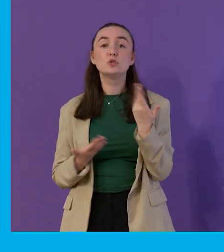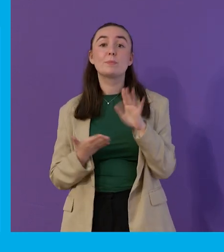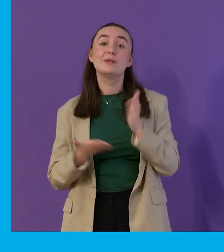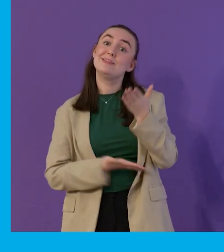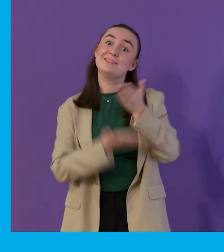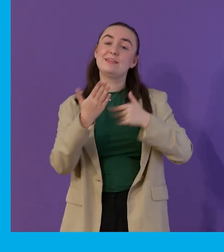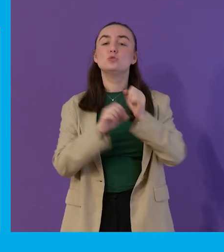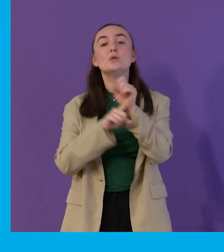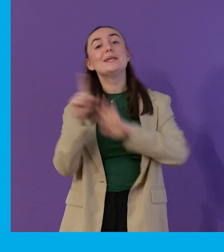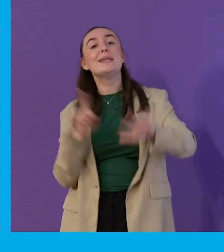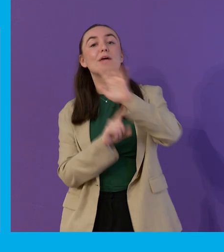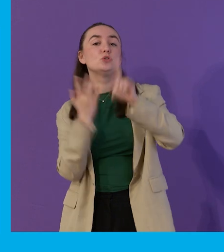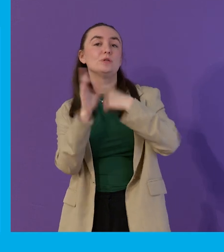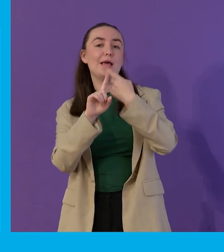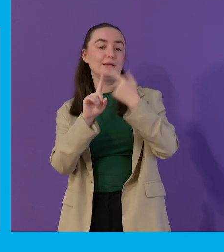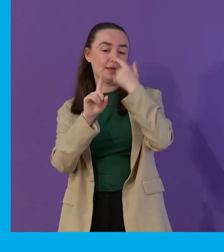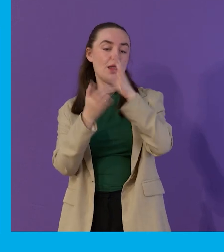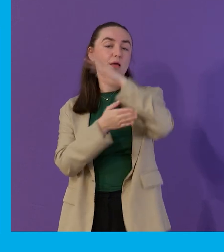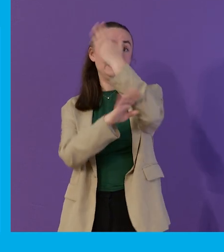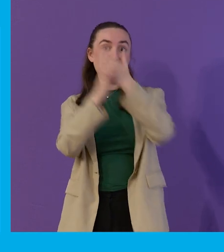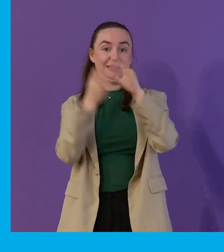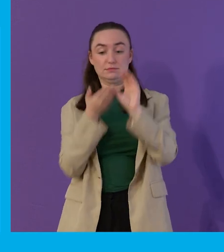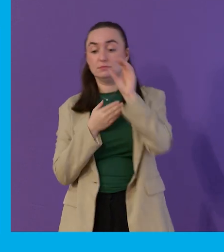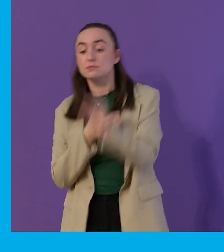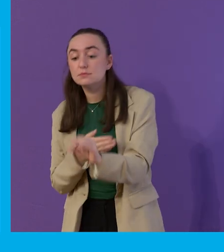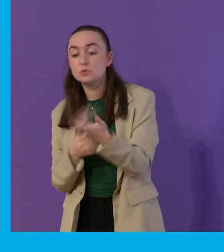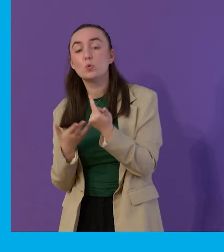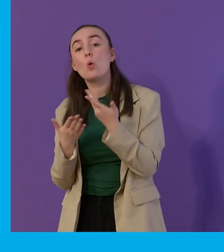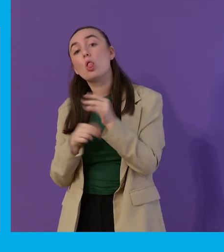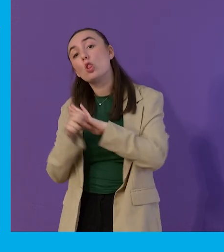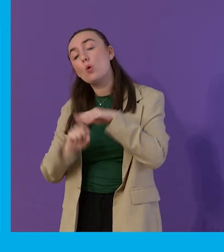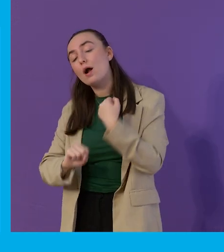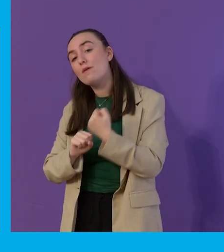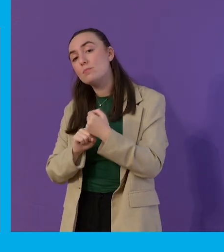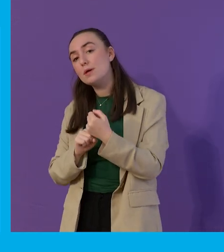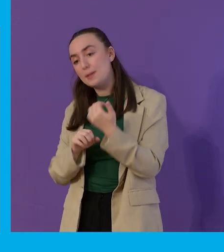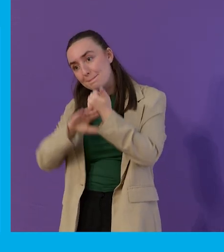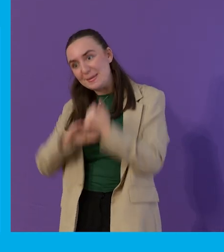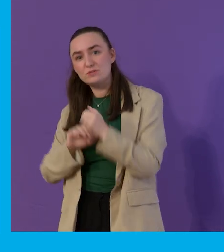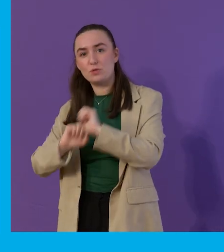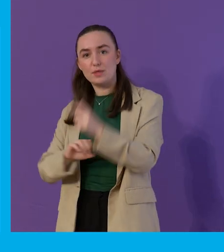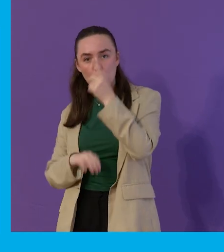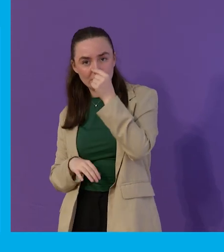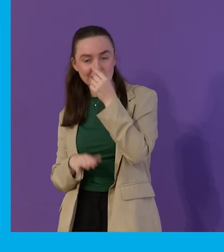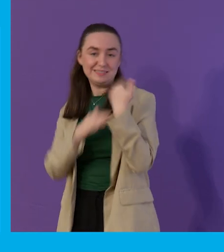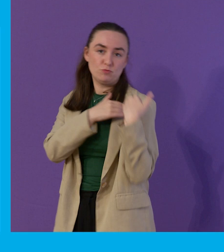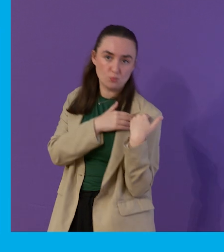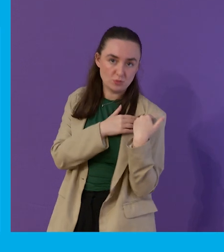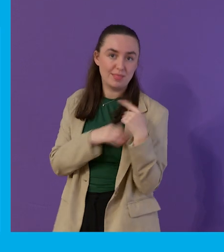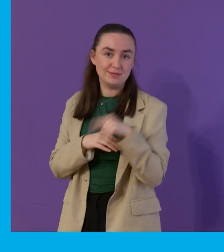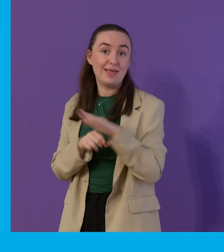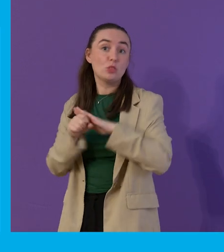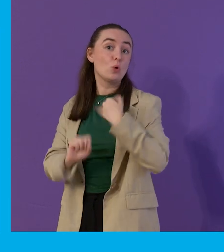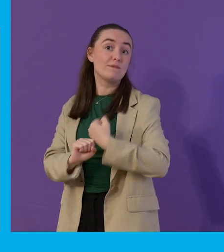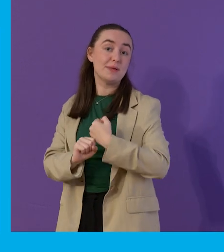of national taxation that wires across to local authorities based on their competencies, based on their responsibilities.